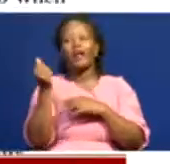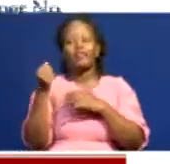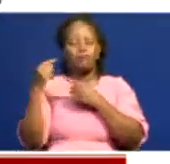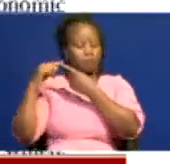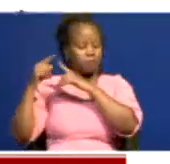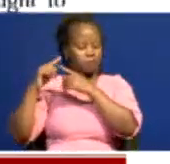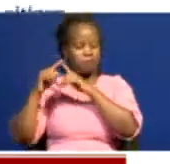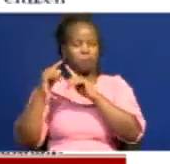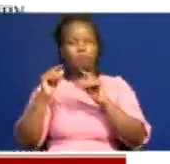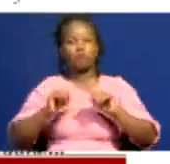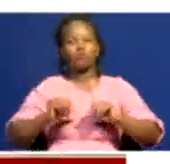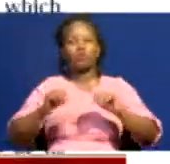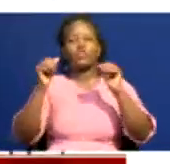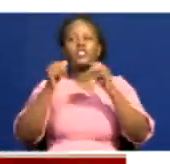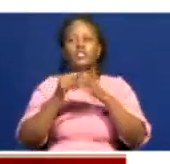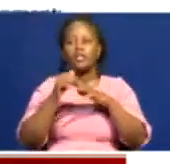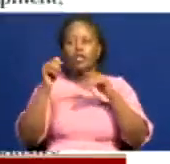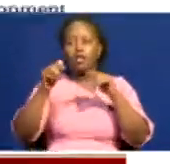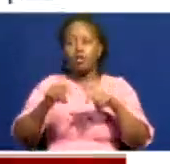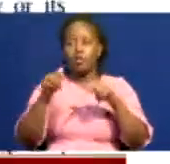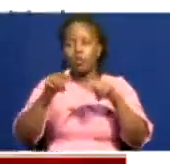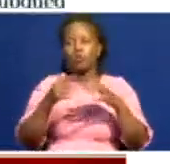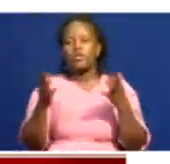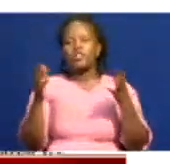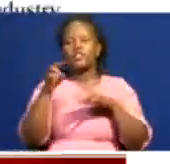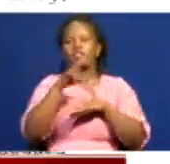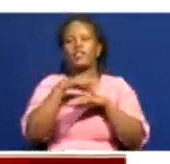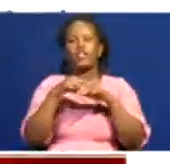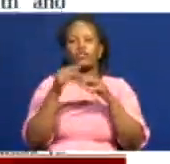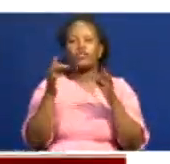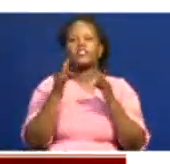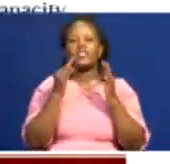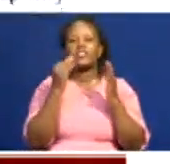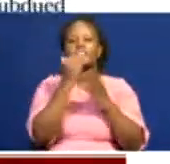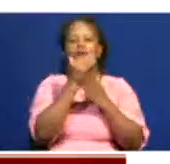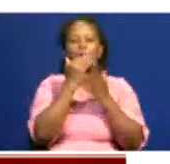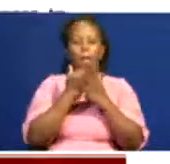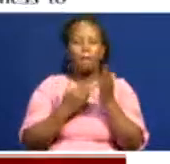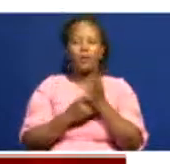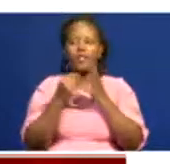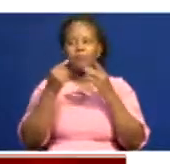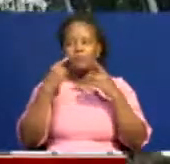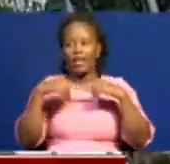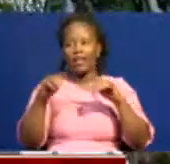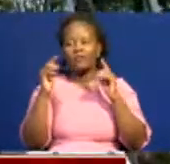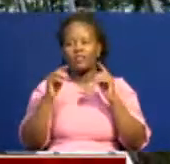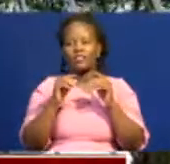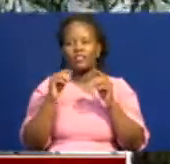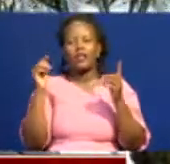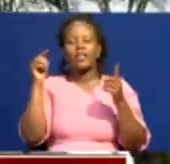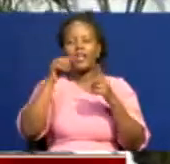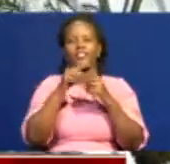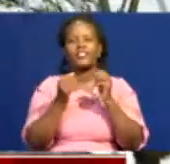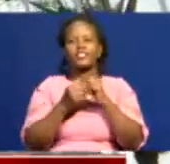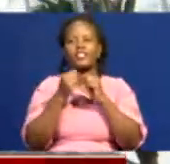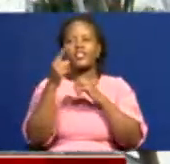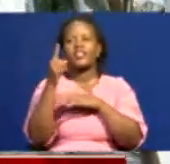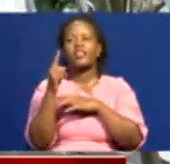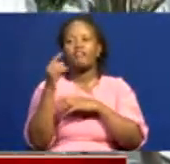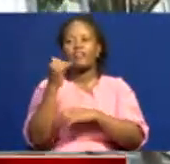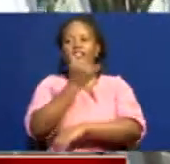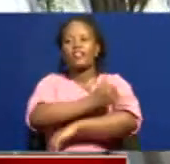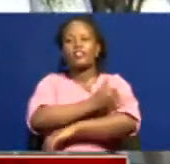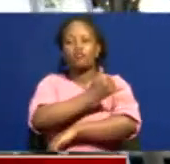Monday, the National Treasury released a privatization program targeting 11 state-owned enterprises. Among those targeted